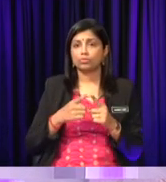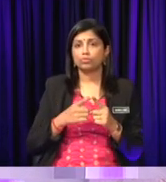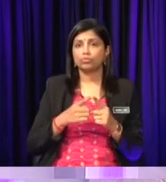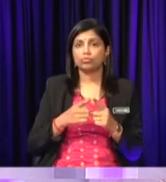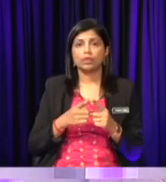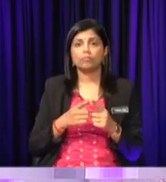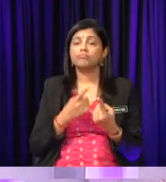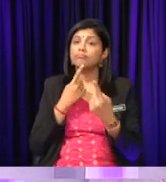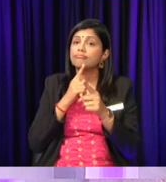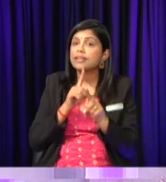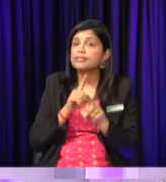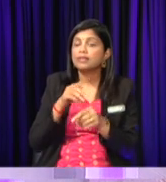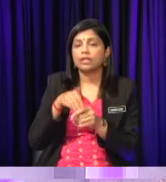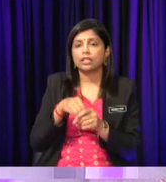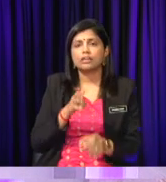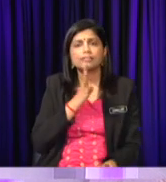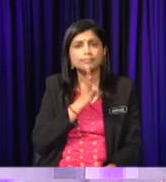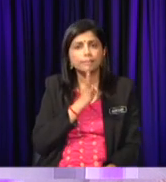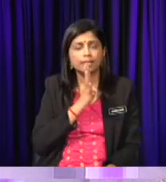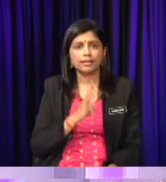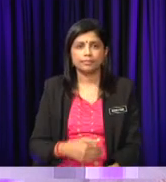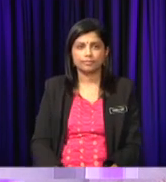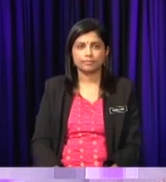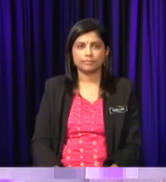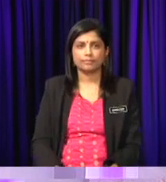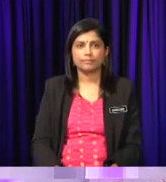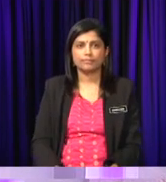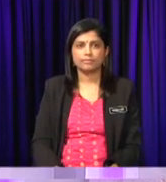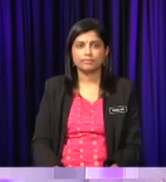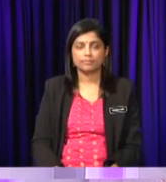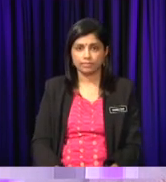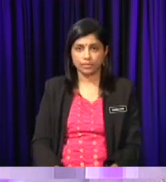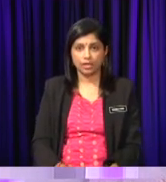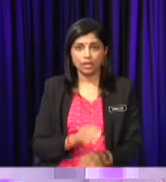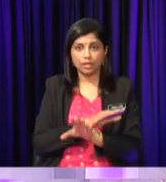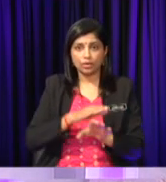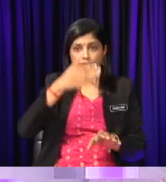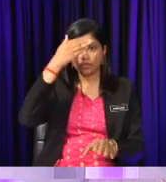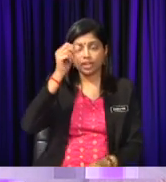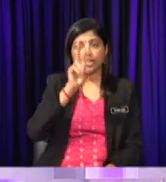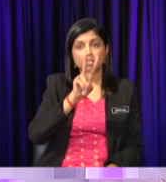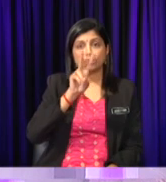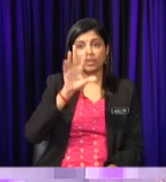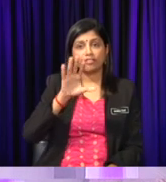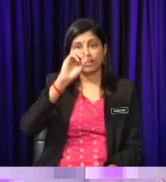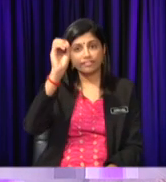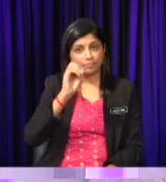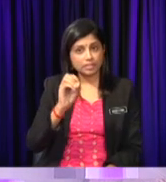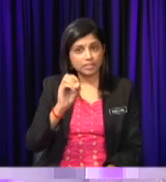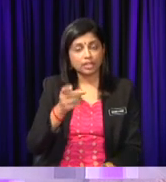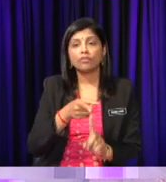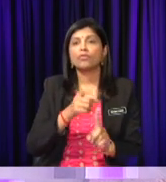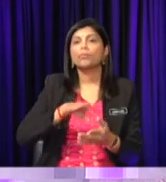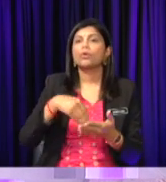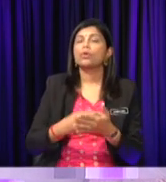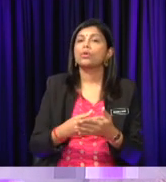who still has to have to be reminded, it's 25% of the whole weightage. Yes, yes. All right. Thank you, Teacher Halimatu, for sharing us your